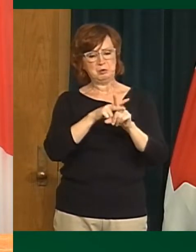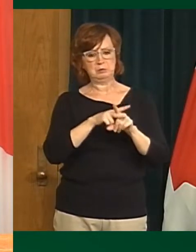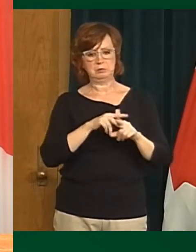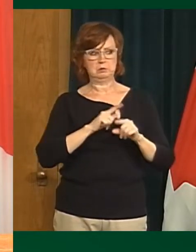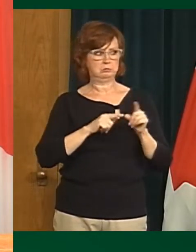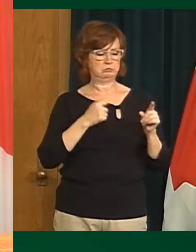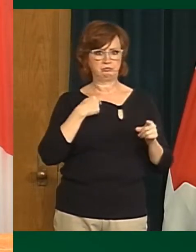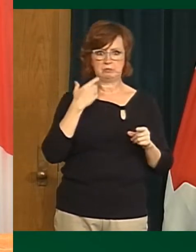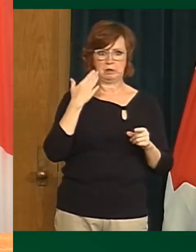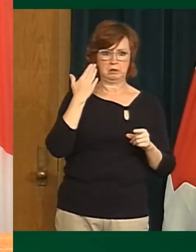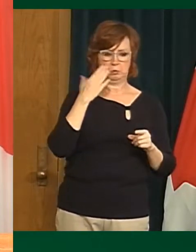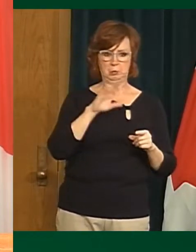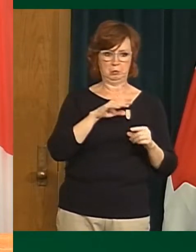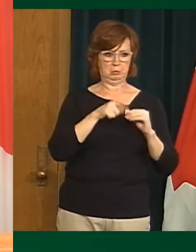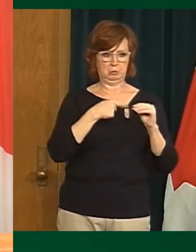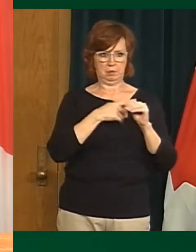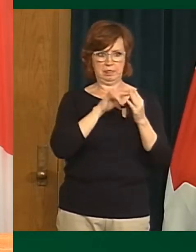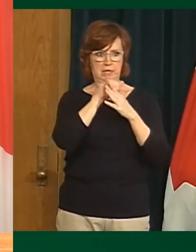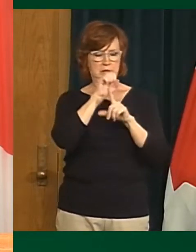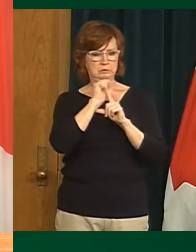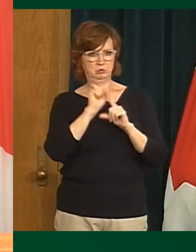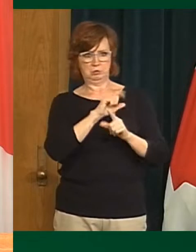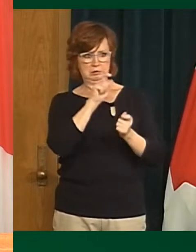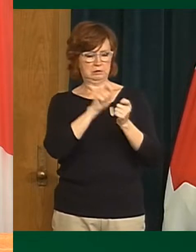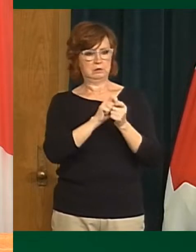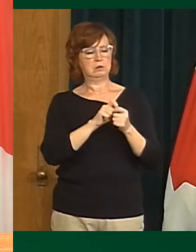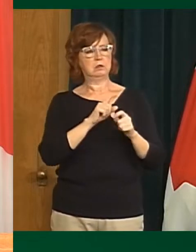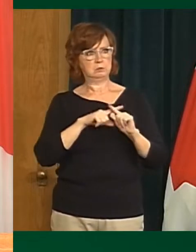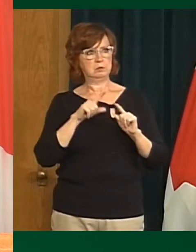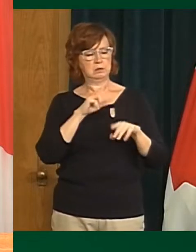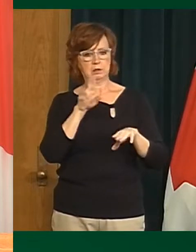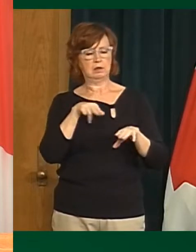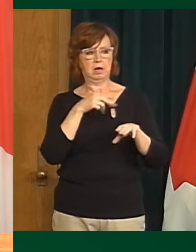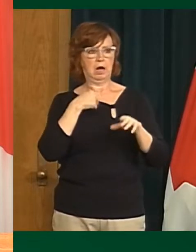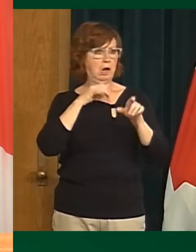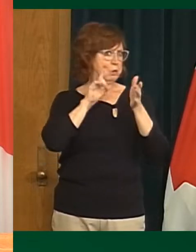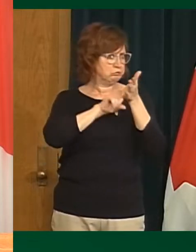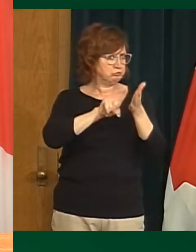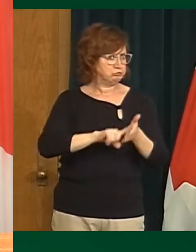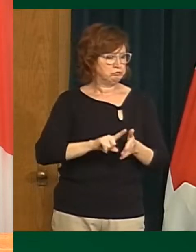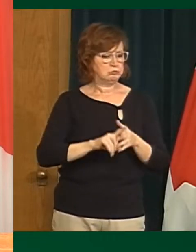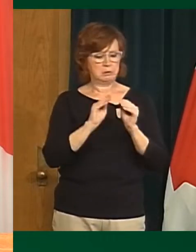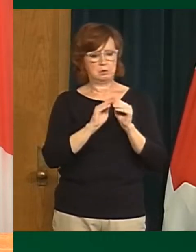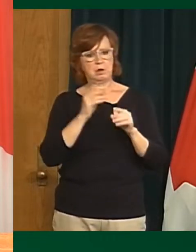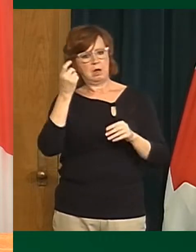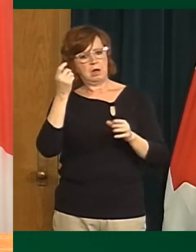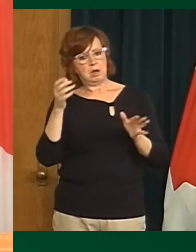details. Obviously, any Saskatchewan resident or anyone in